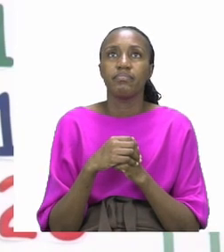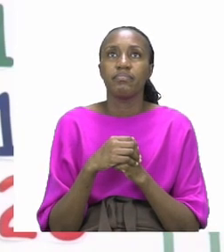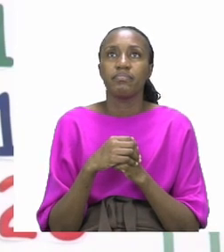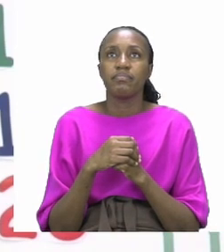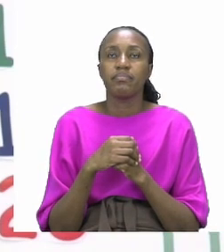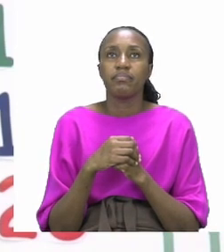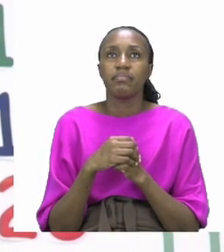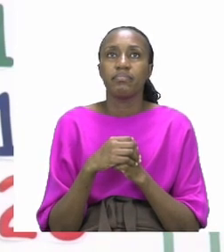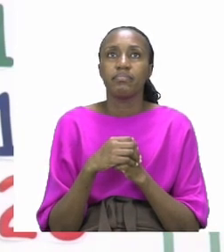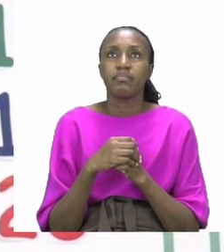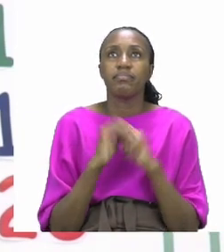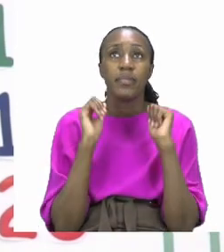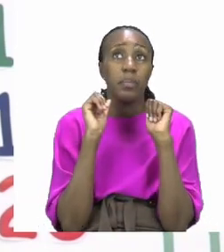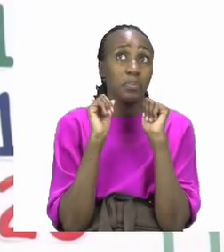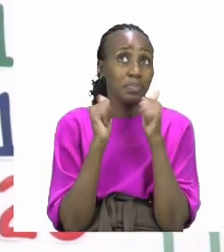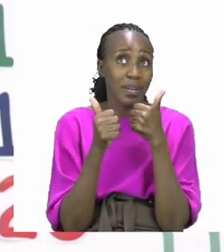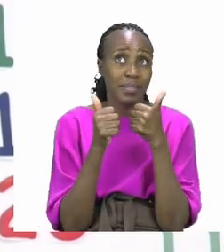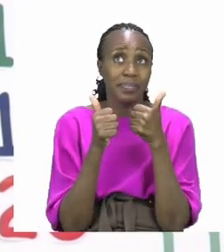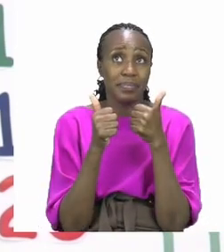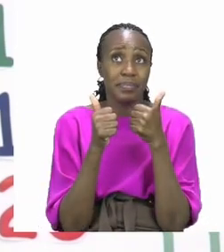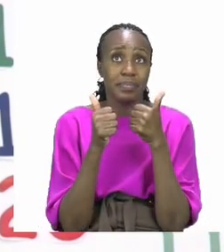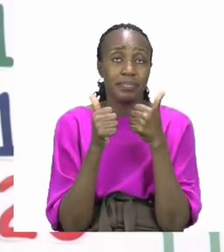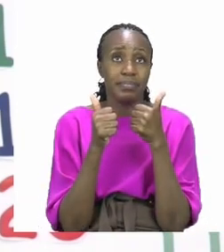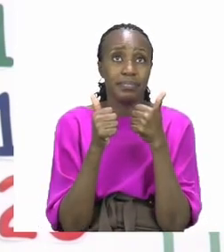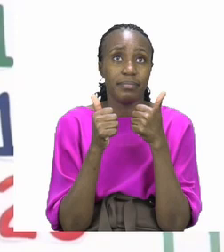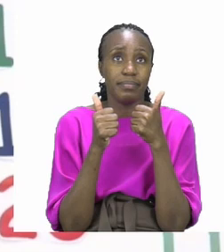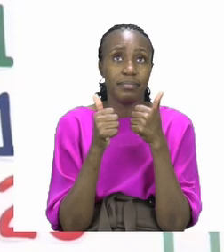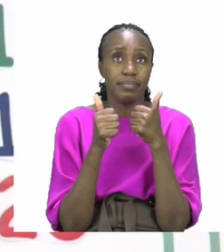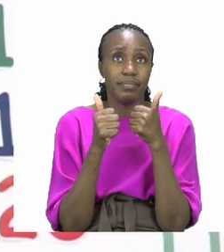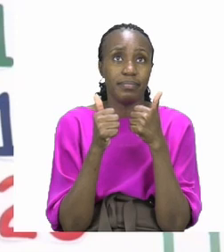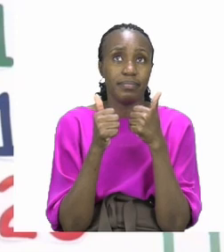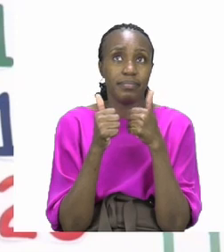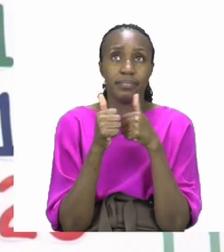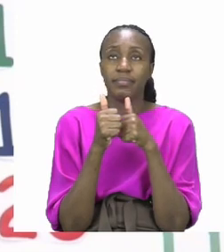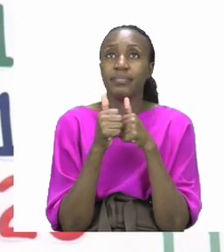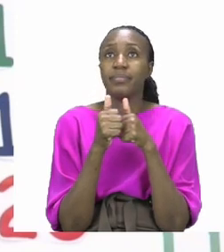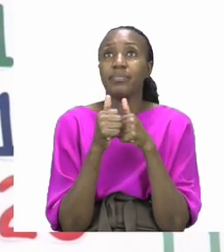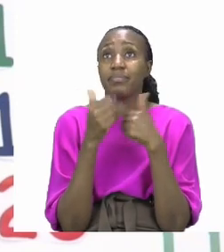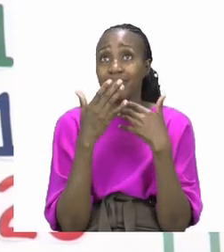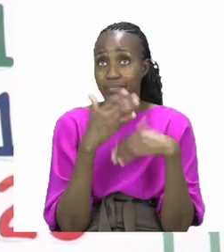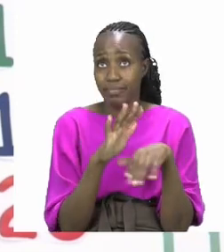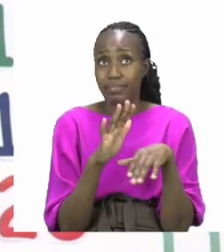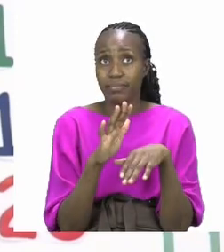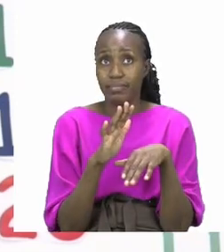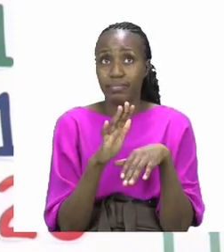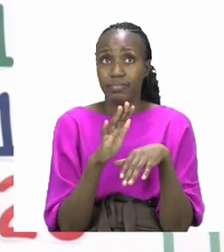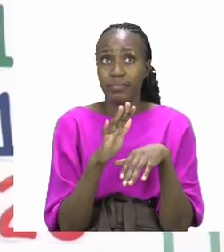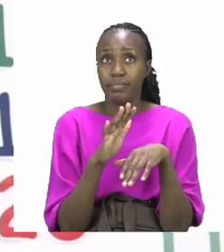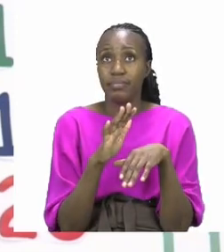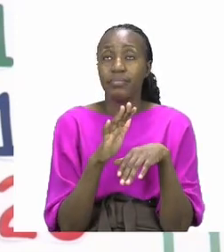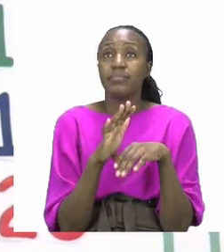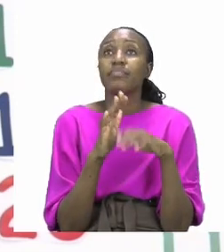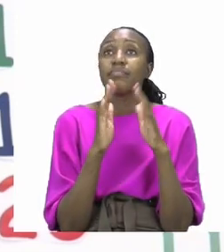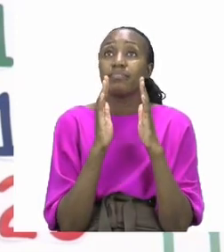sag. Well done, everyone. We just made a zigzag pattern. So remember our 3 rules